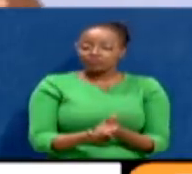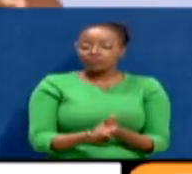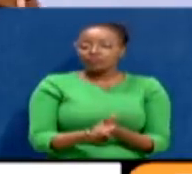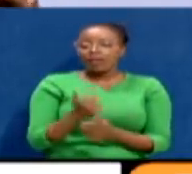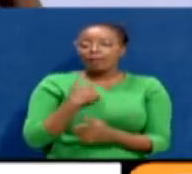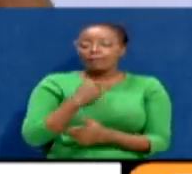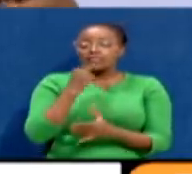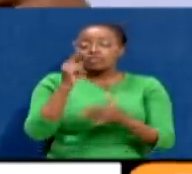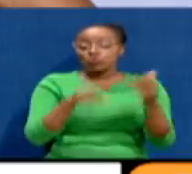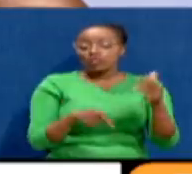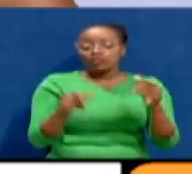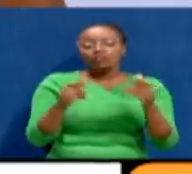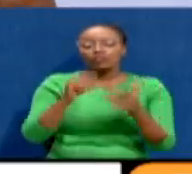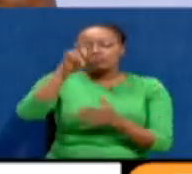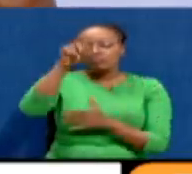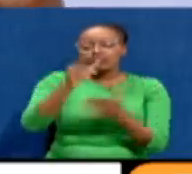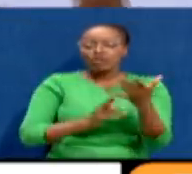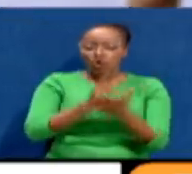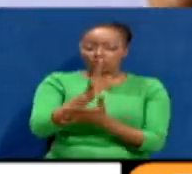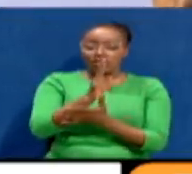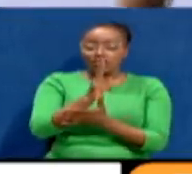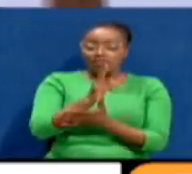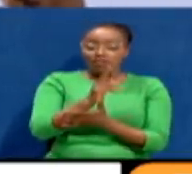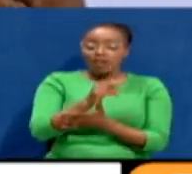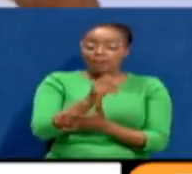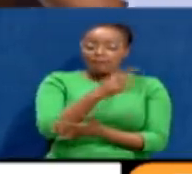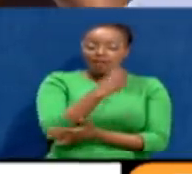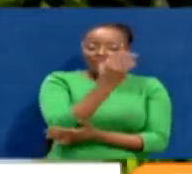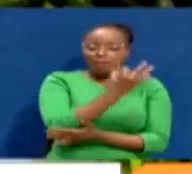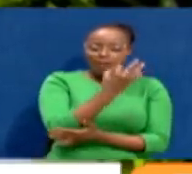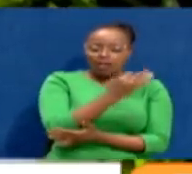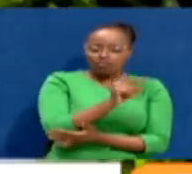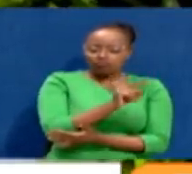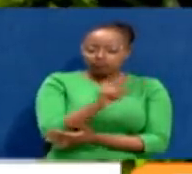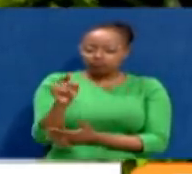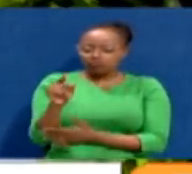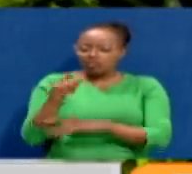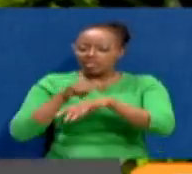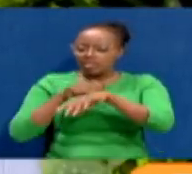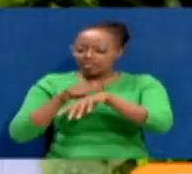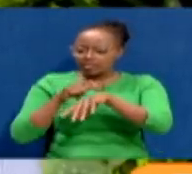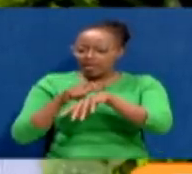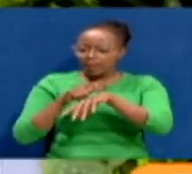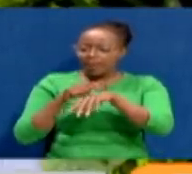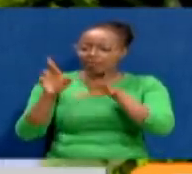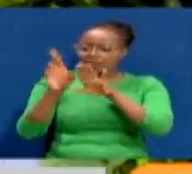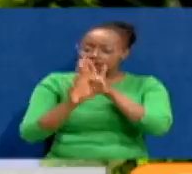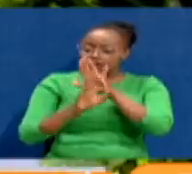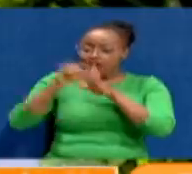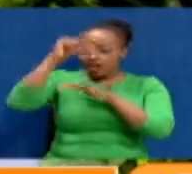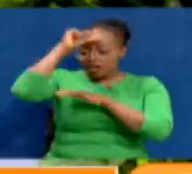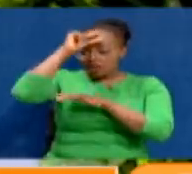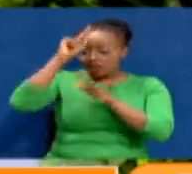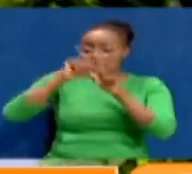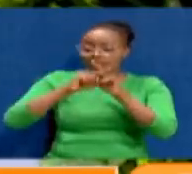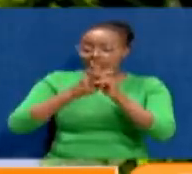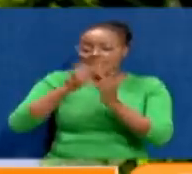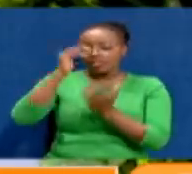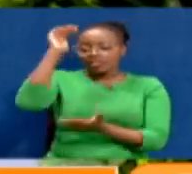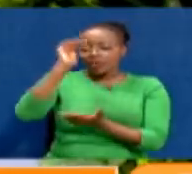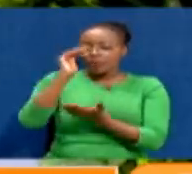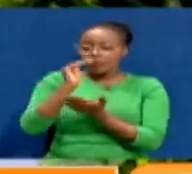proceed. What I was saying is let us be honest with ourselves. Between March and around the time when the government started relaxing